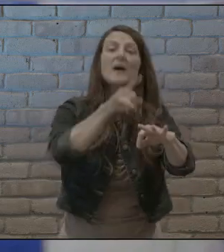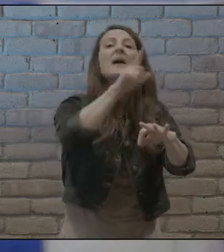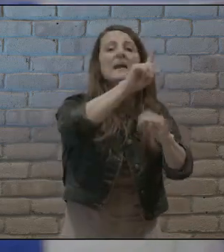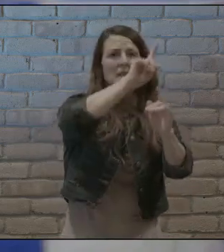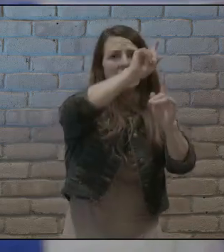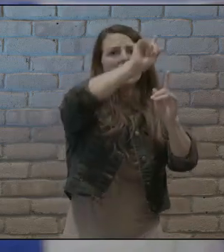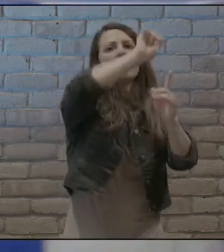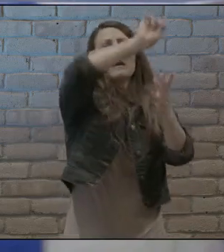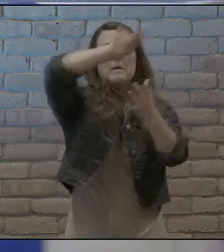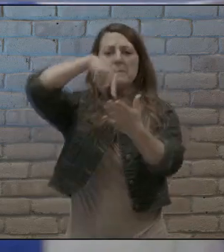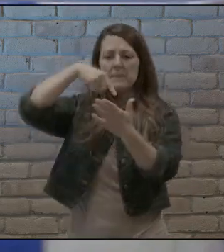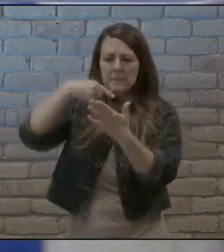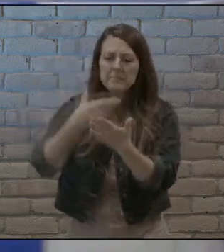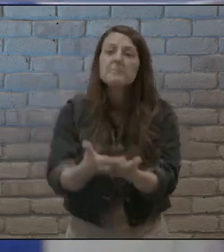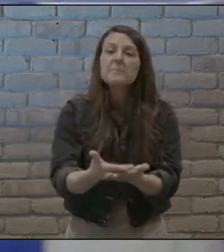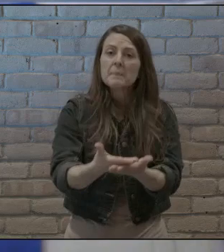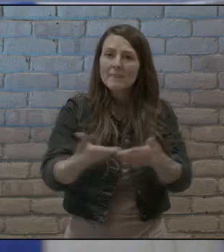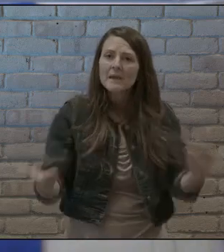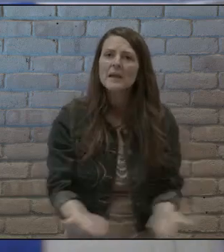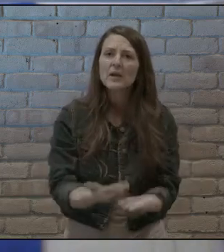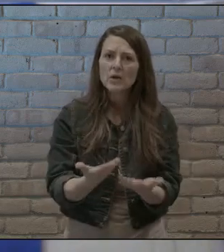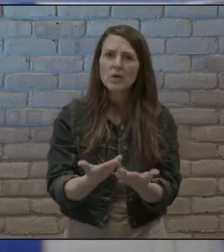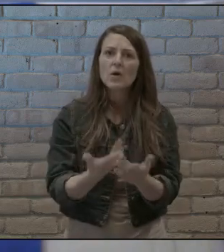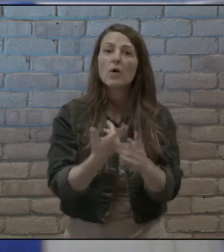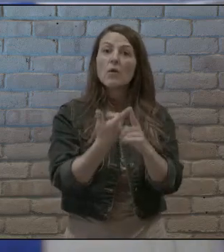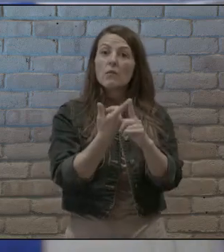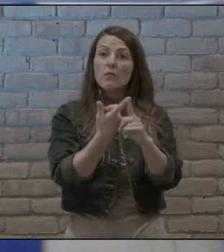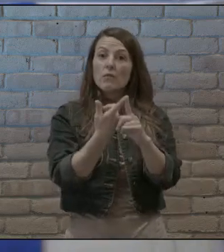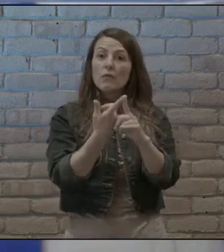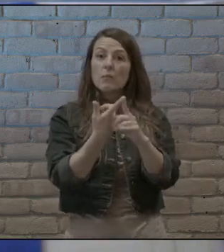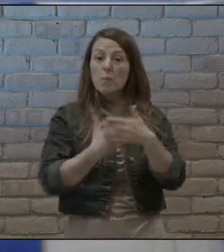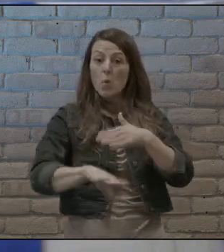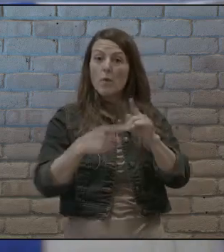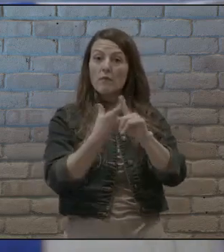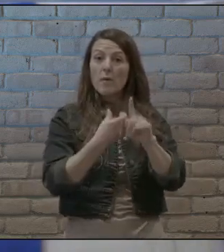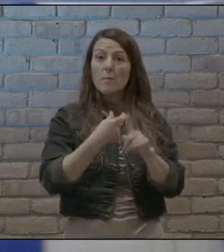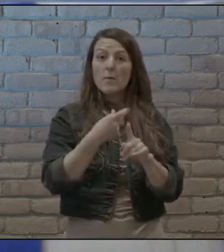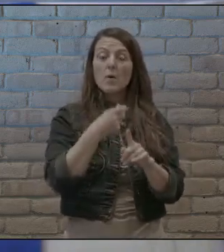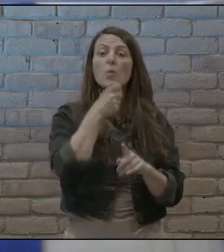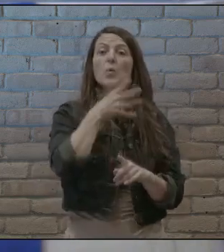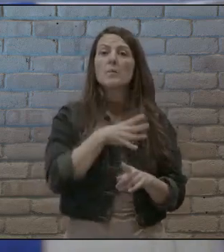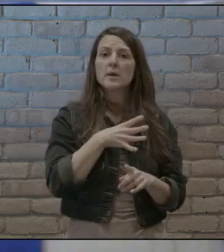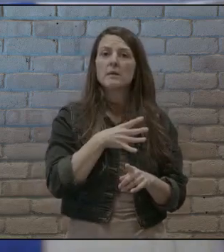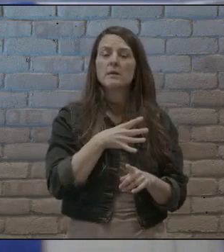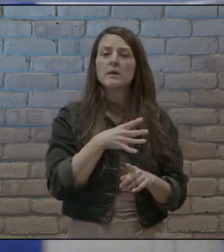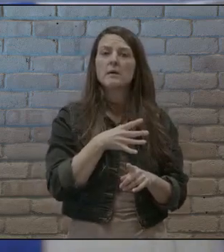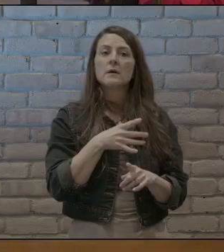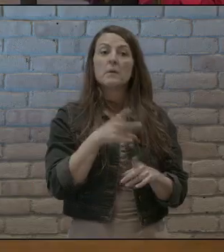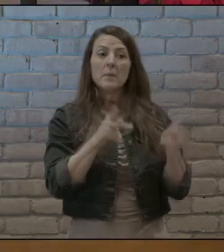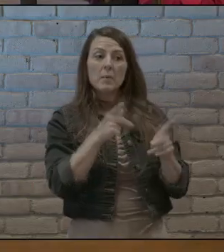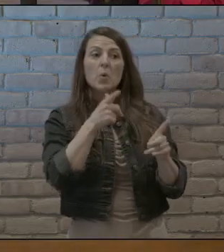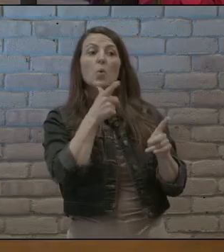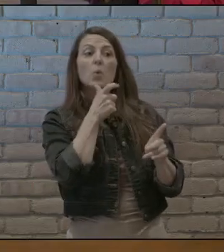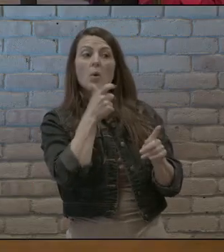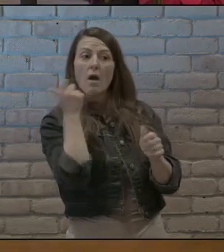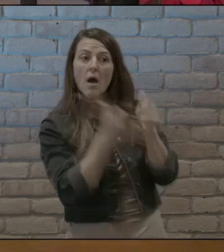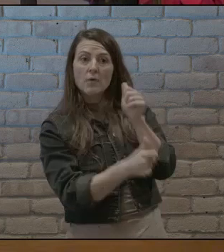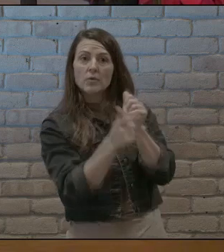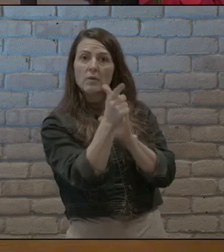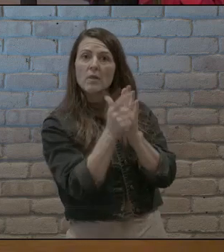on flesh and be born of a woman, born under the law to redeem those under the law. That's the